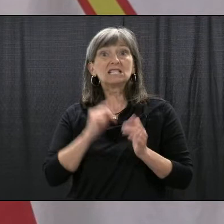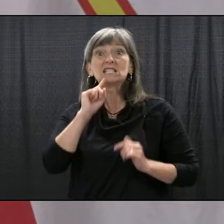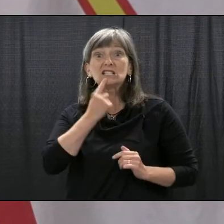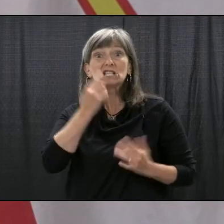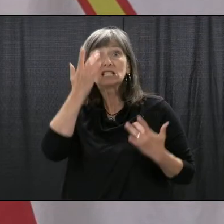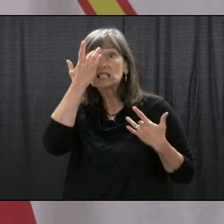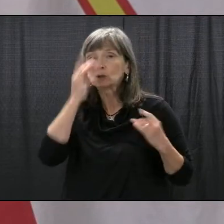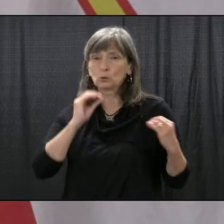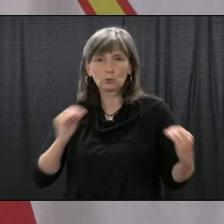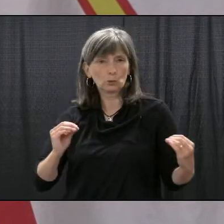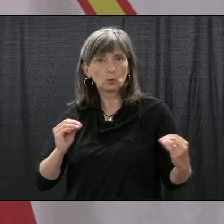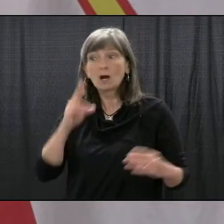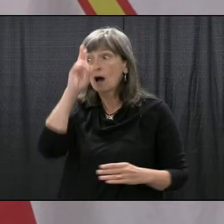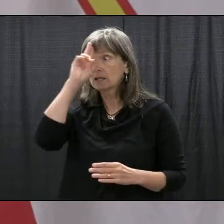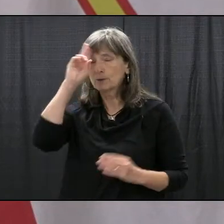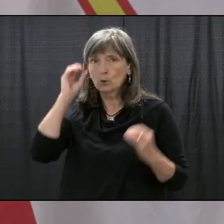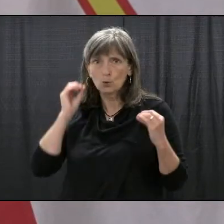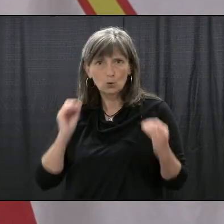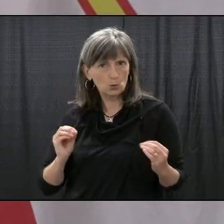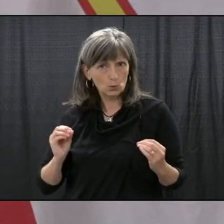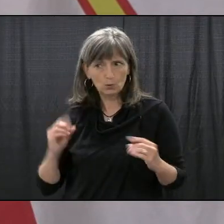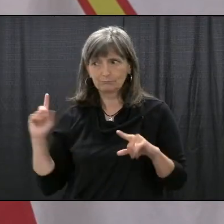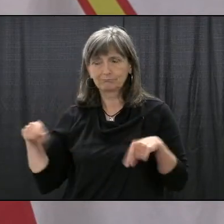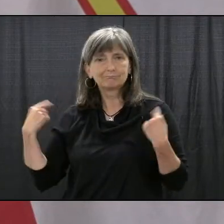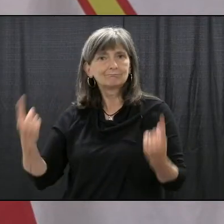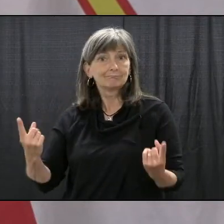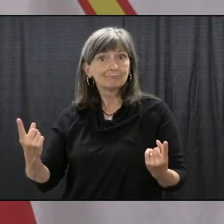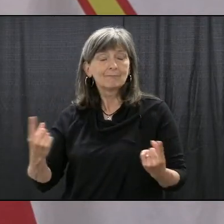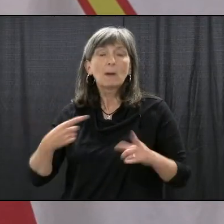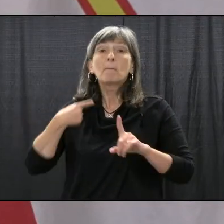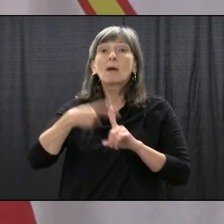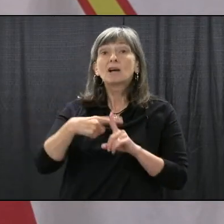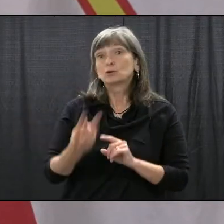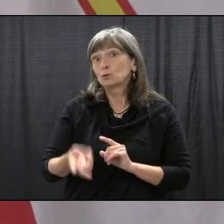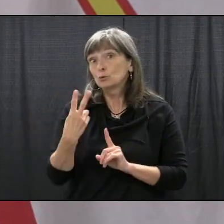death due to COVID-19. And it also helps to prevent the spread.